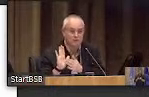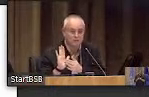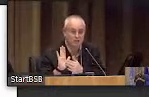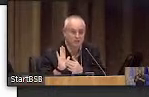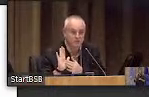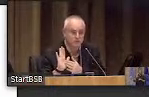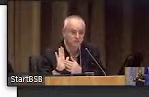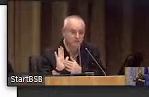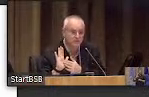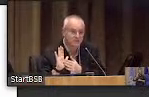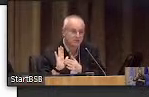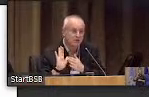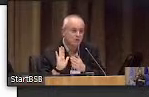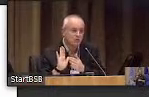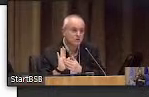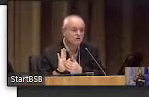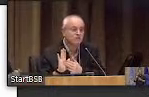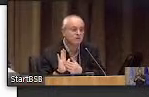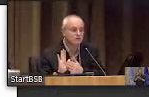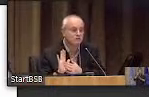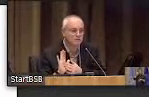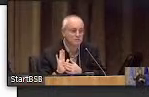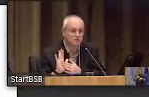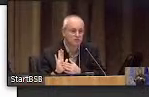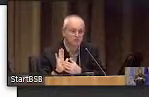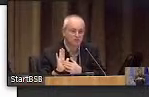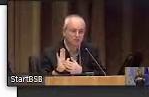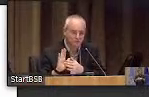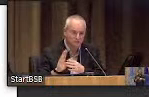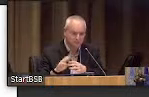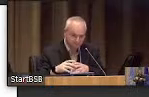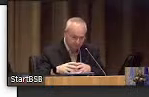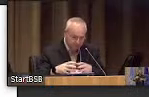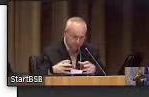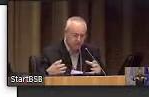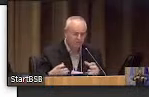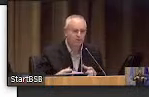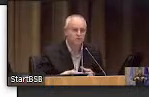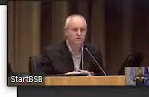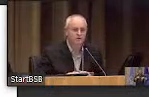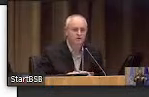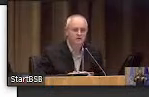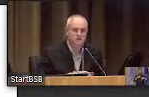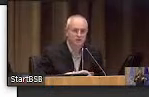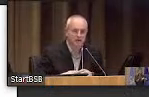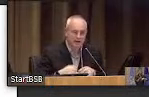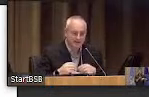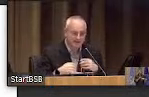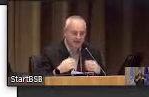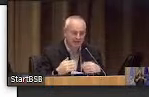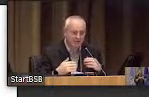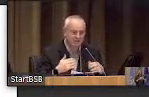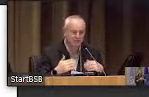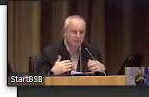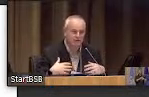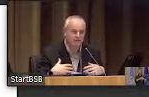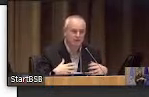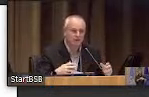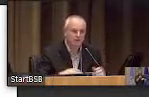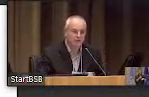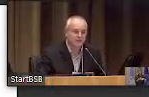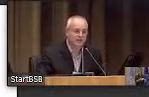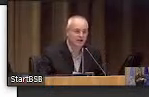non-structured data. Medical reports where the notes of evolutions was